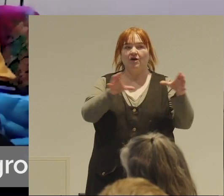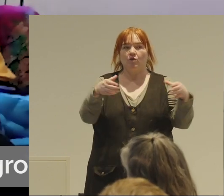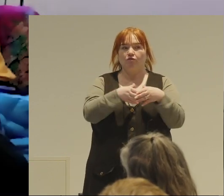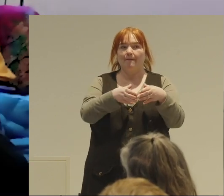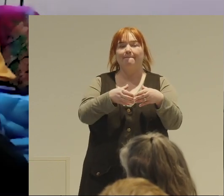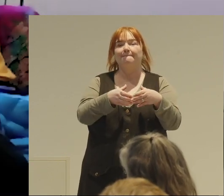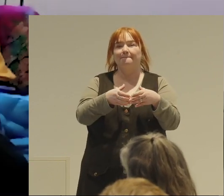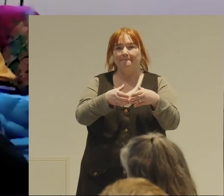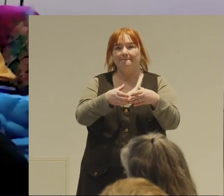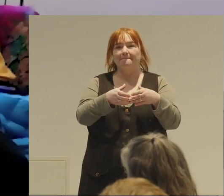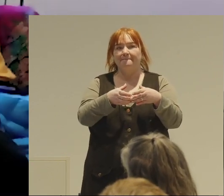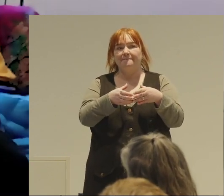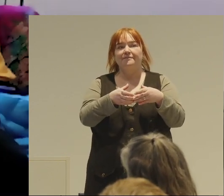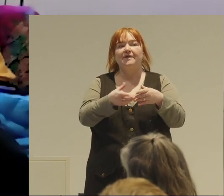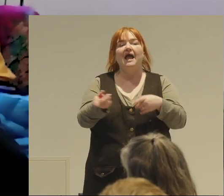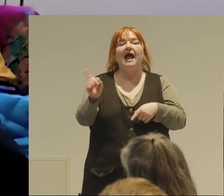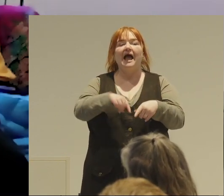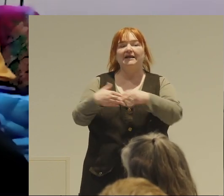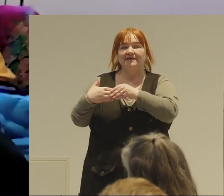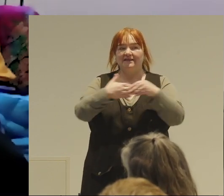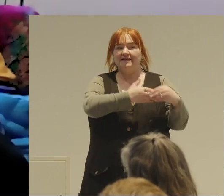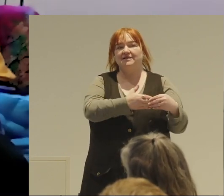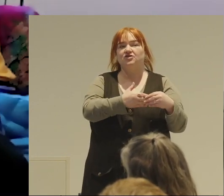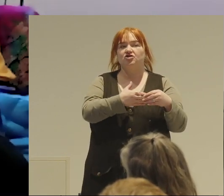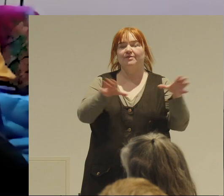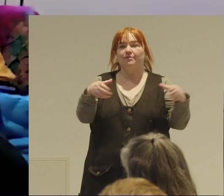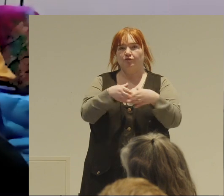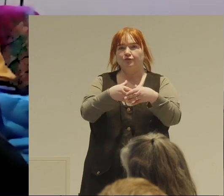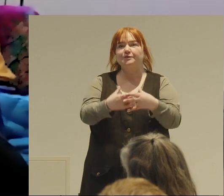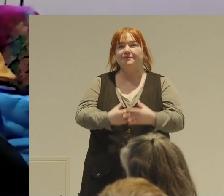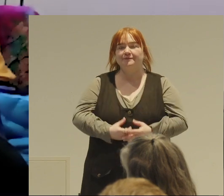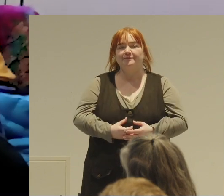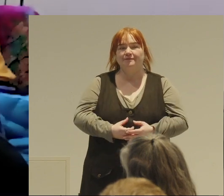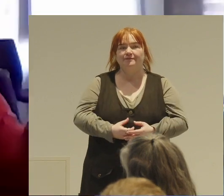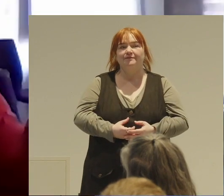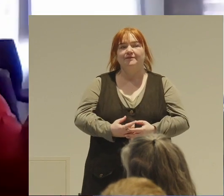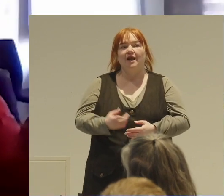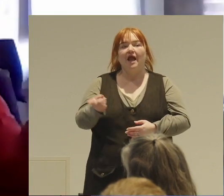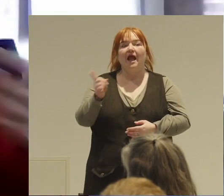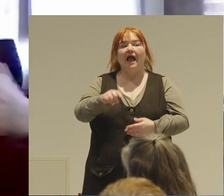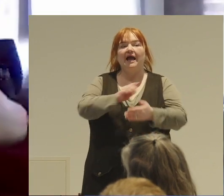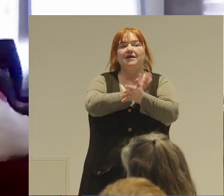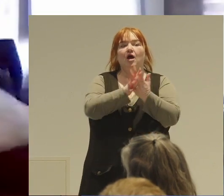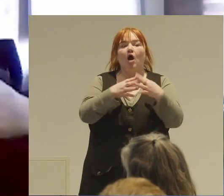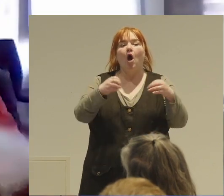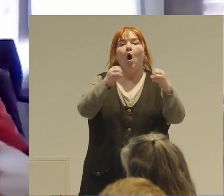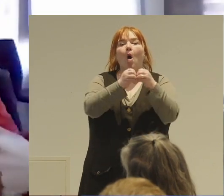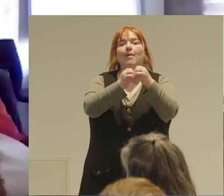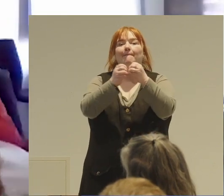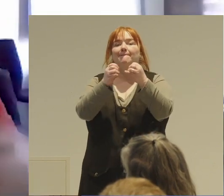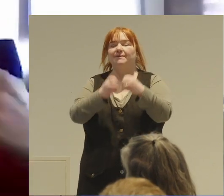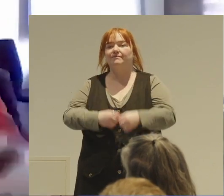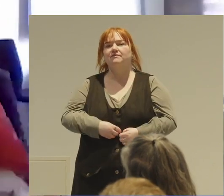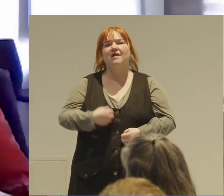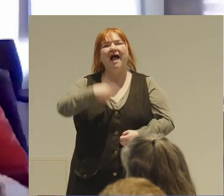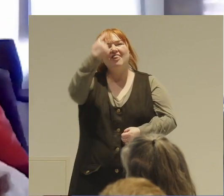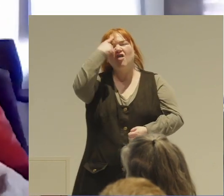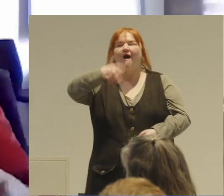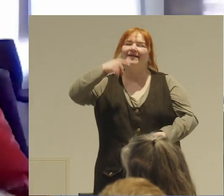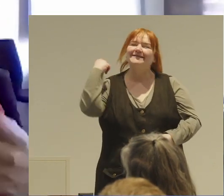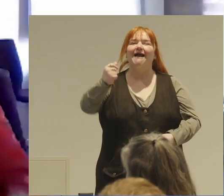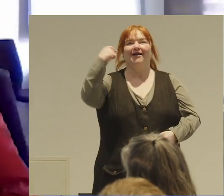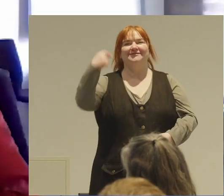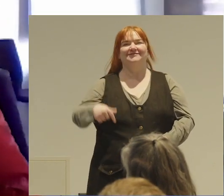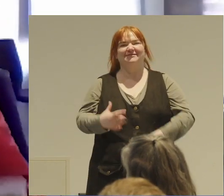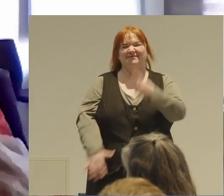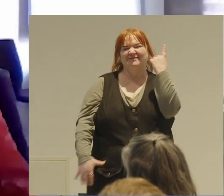group, the leadership work at Hubble. I thought, yes, you're doing it, mate.